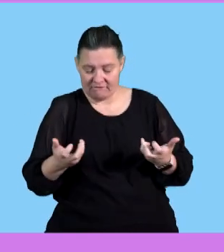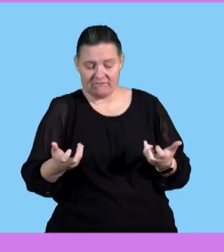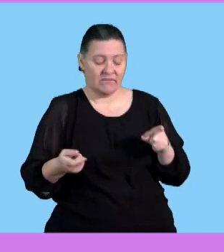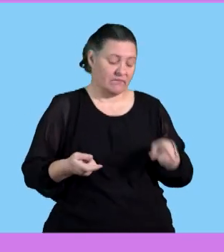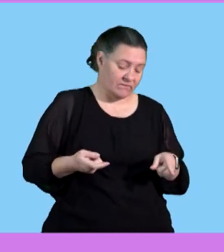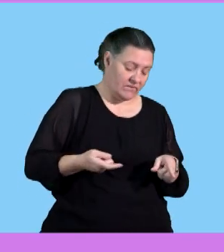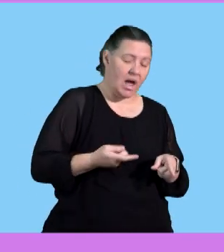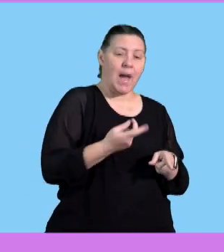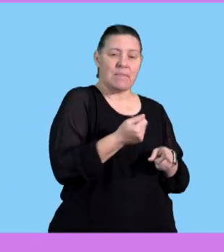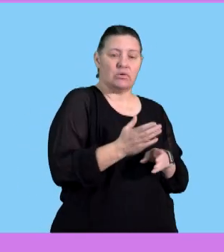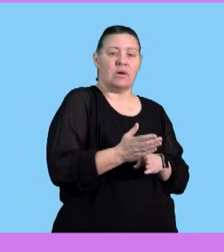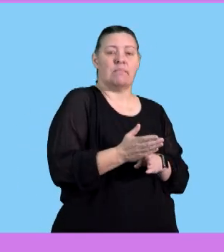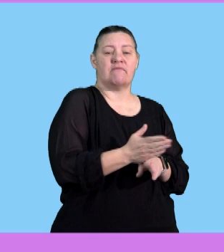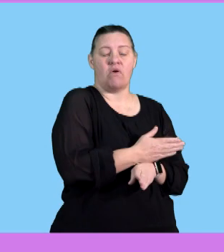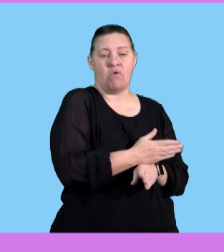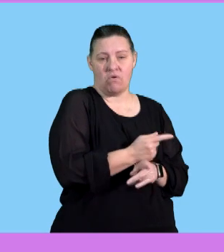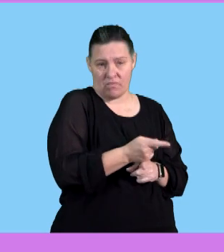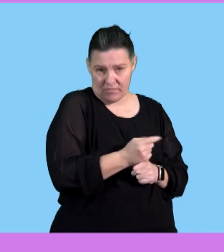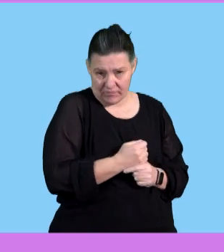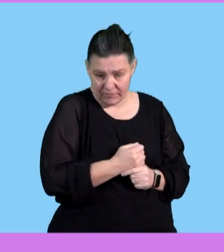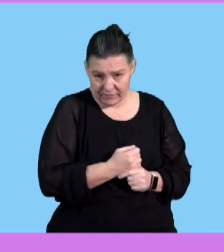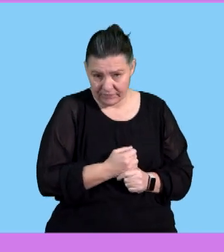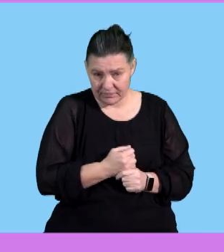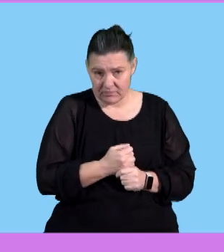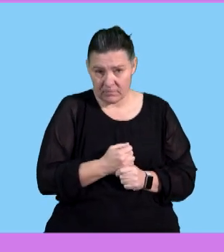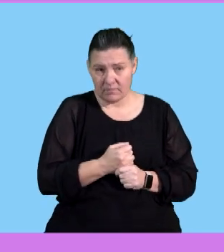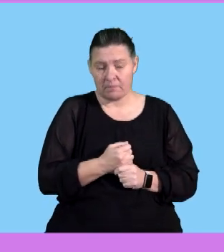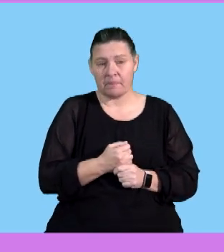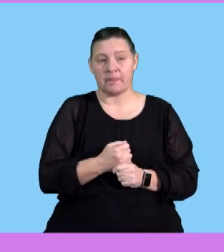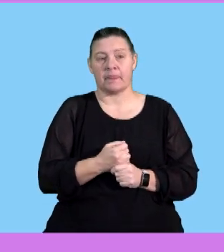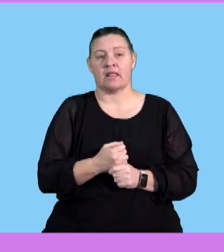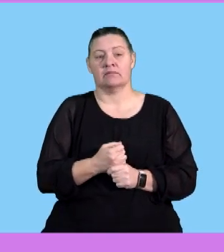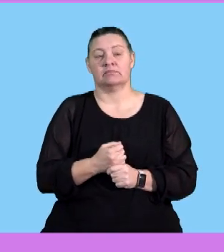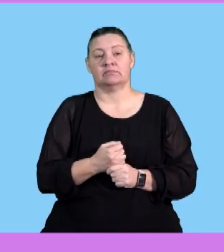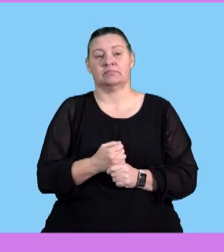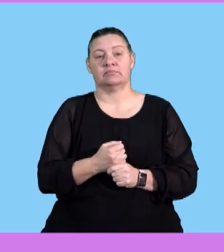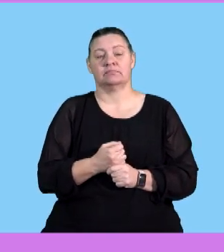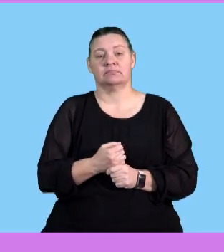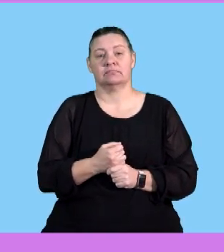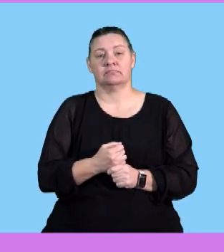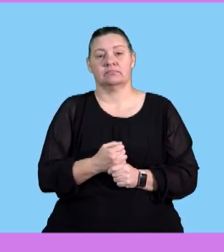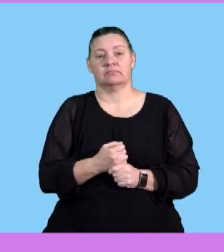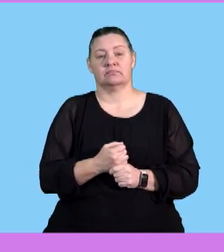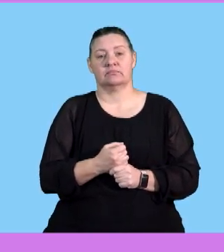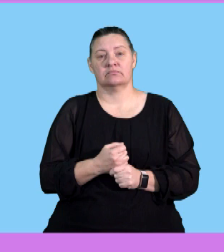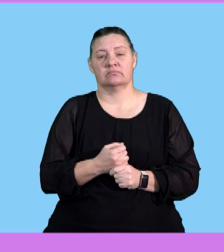the VAT amount as well as the amount, the exclusive amount on the bill. So